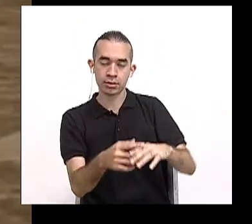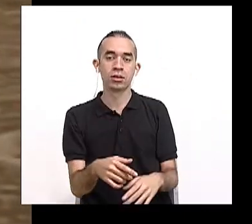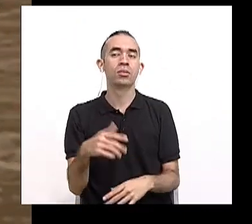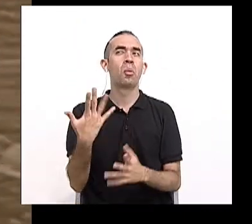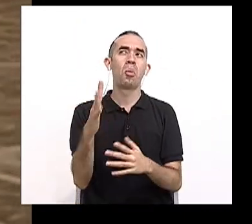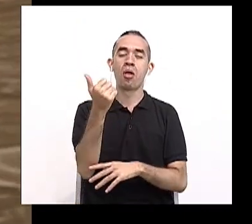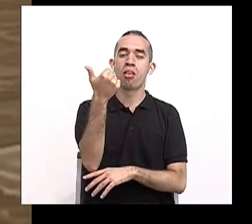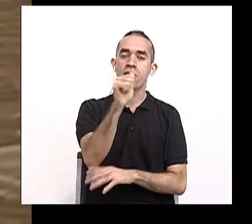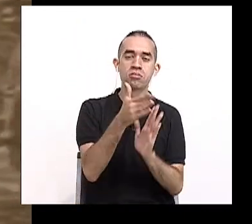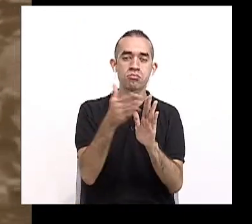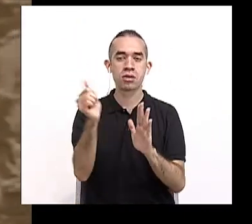days.